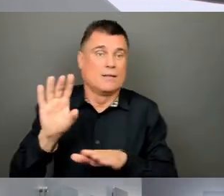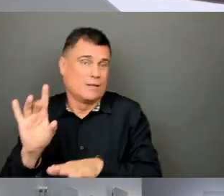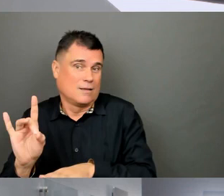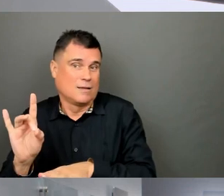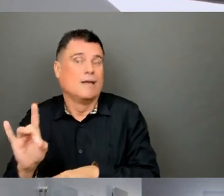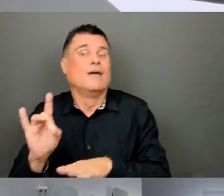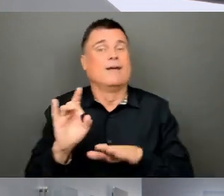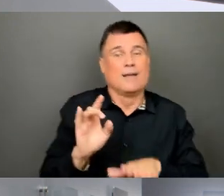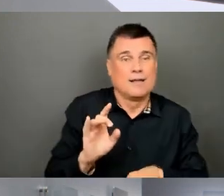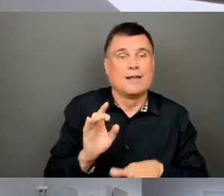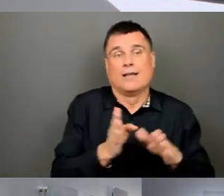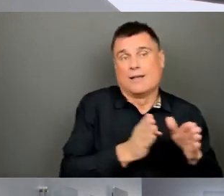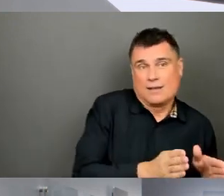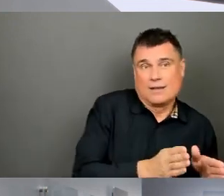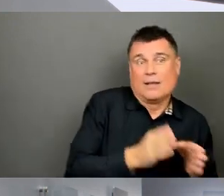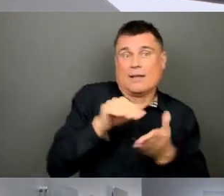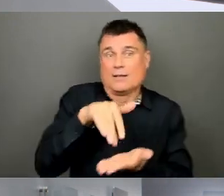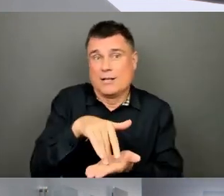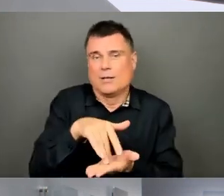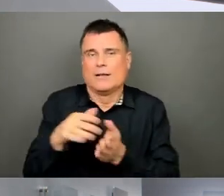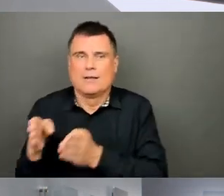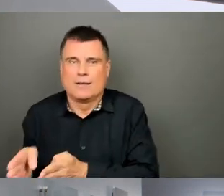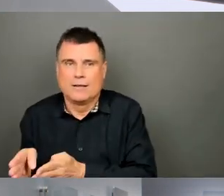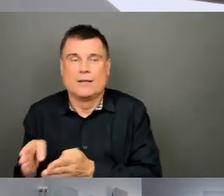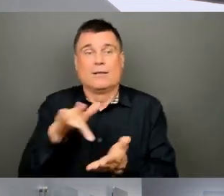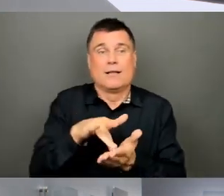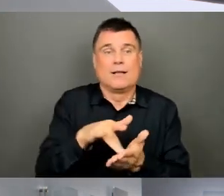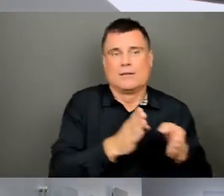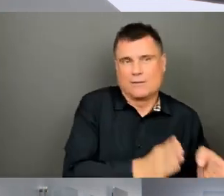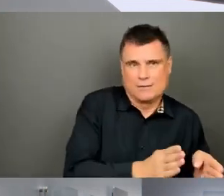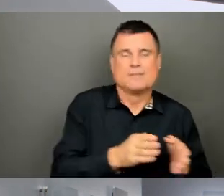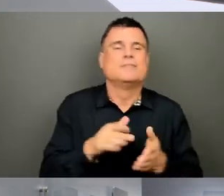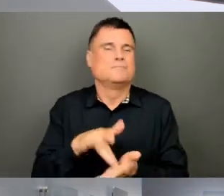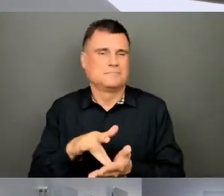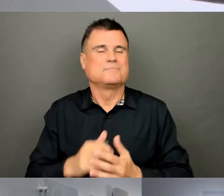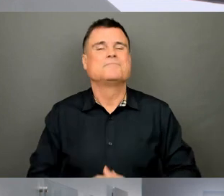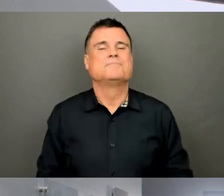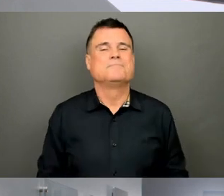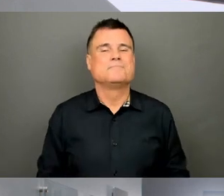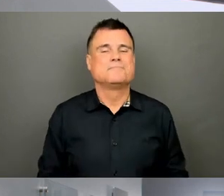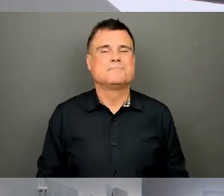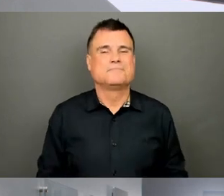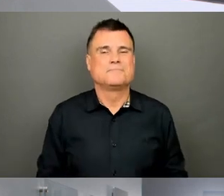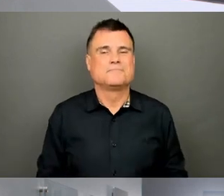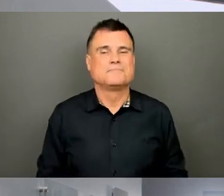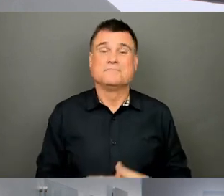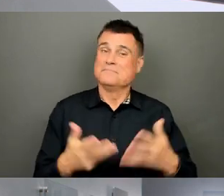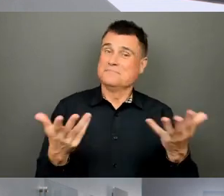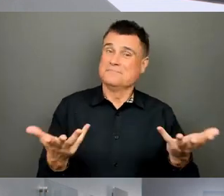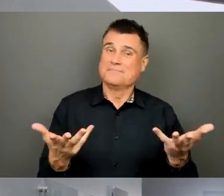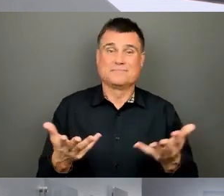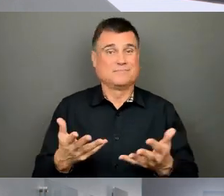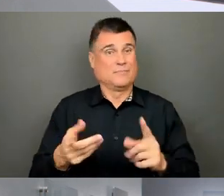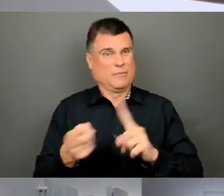go left, together, right, together. Left, together, right, together. So on